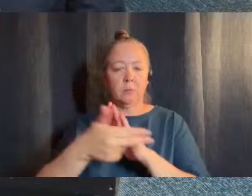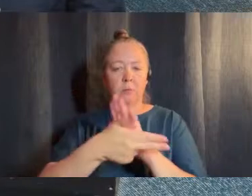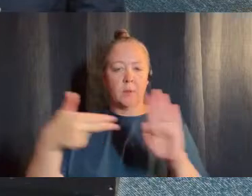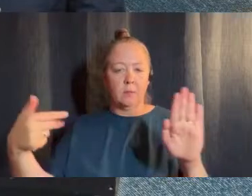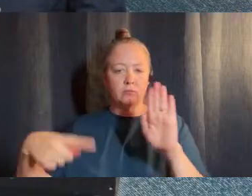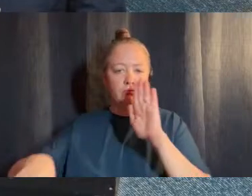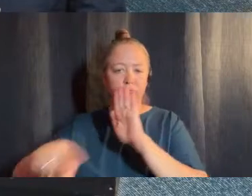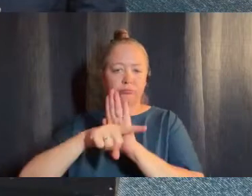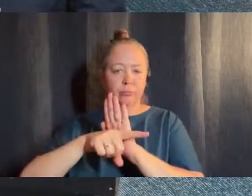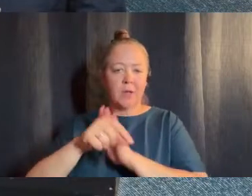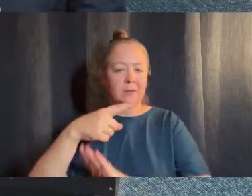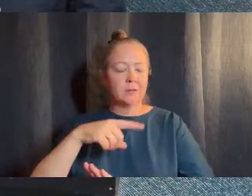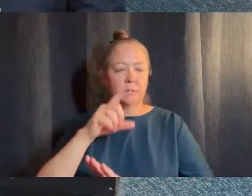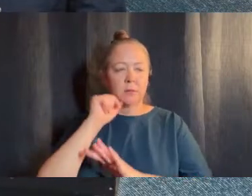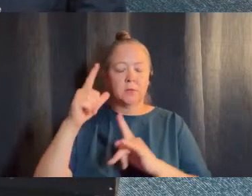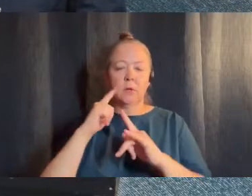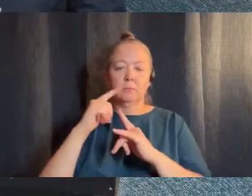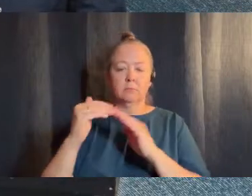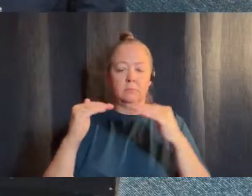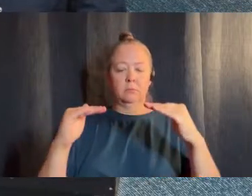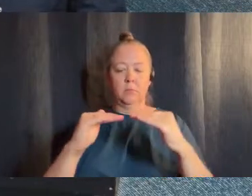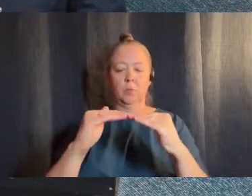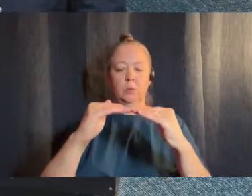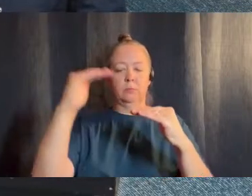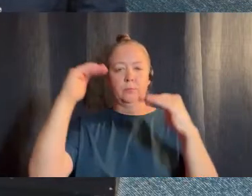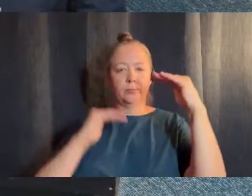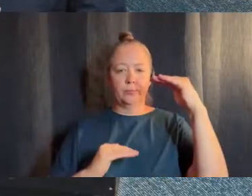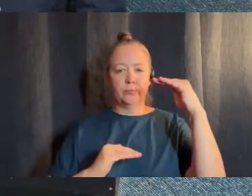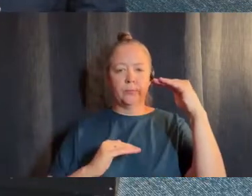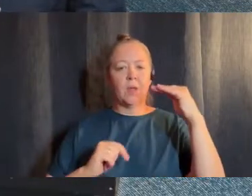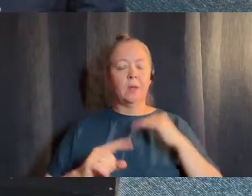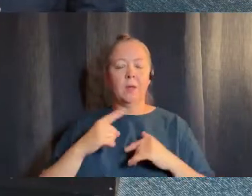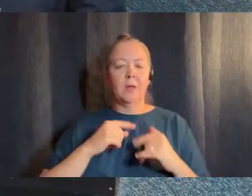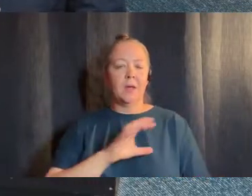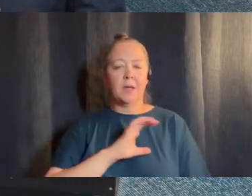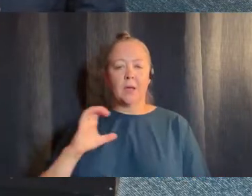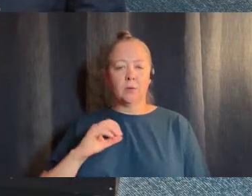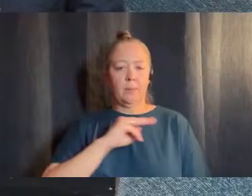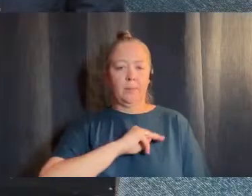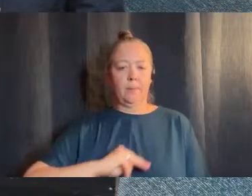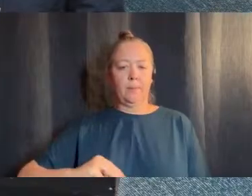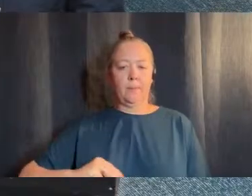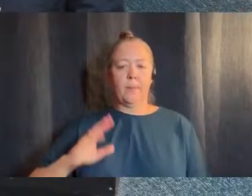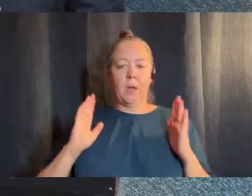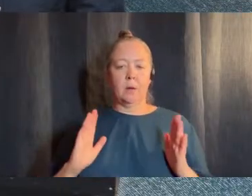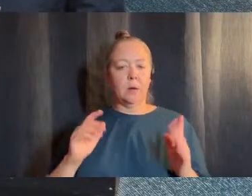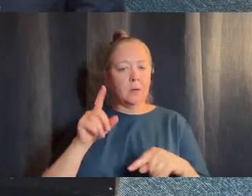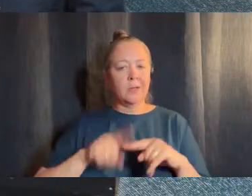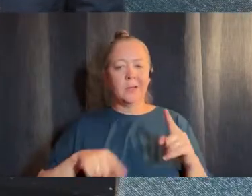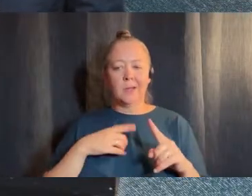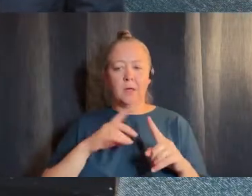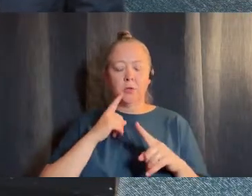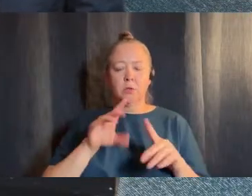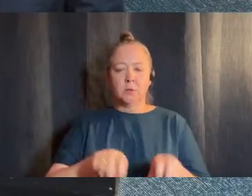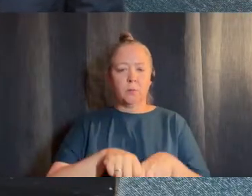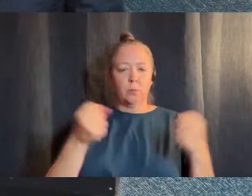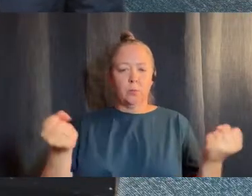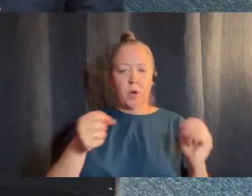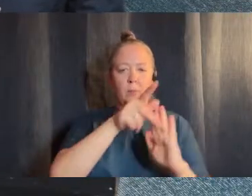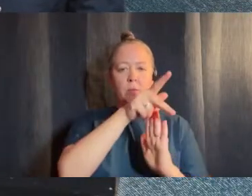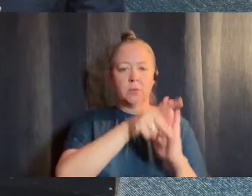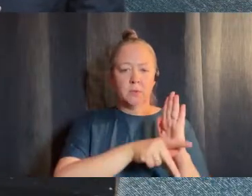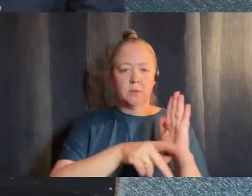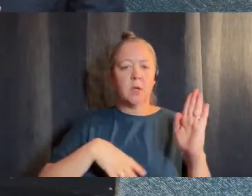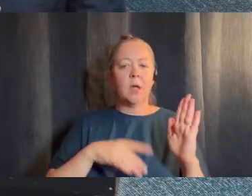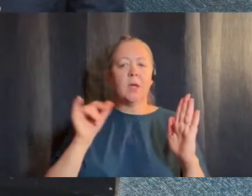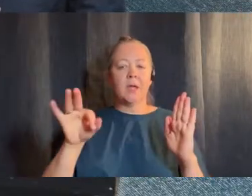is an injustice. The council and the mayor may not act on their own opinions and contrary to rule and accepted procedures. If this is allowed to stand, what's